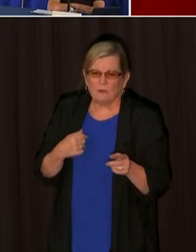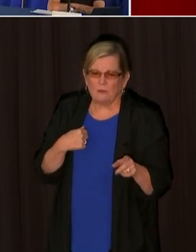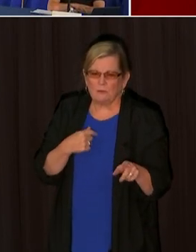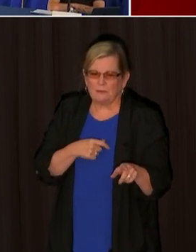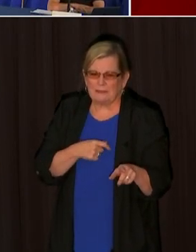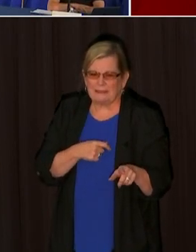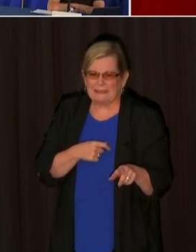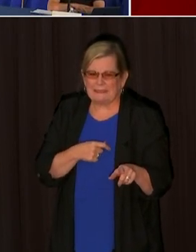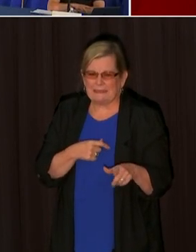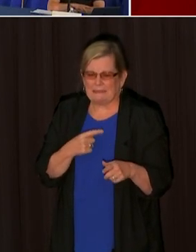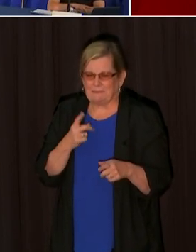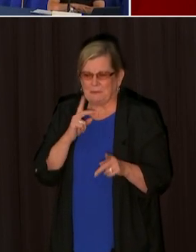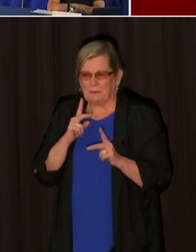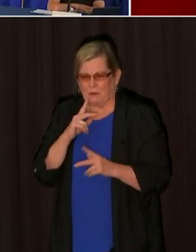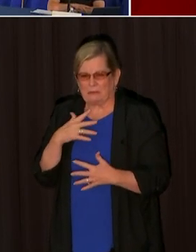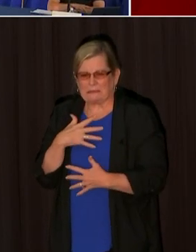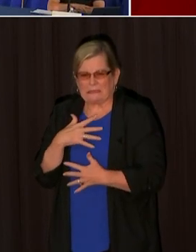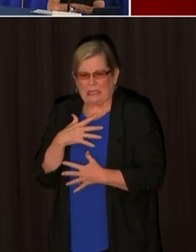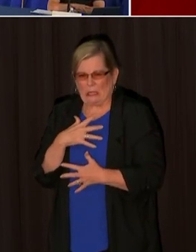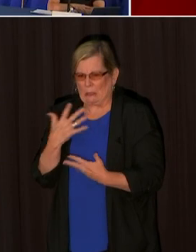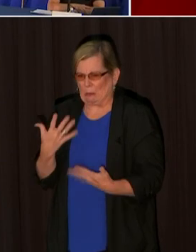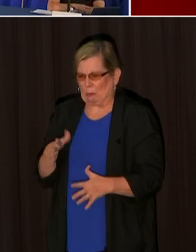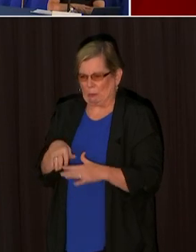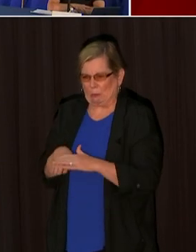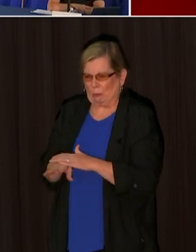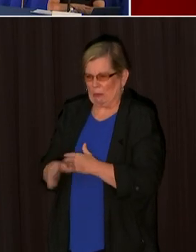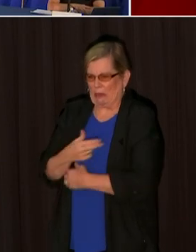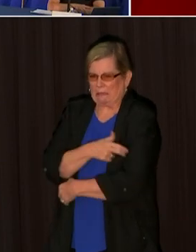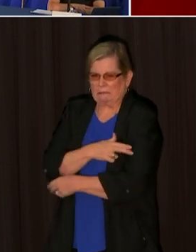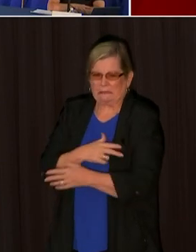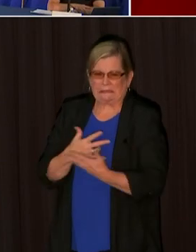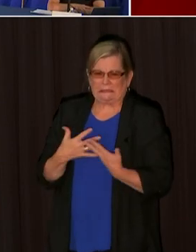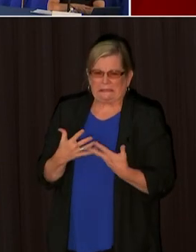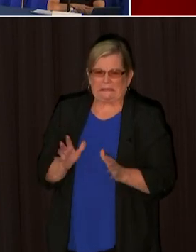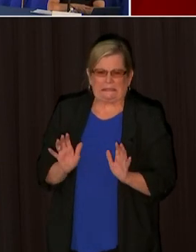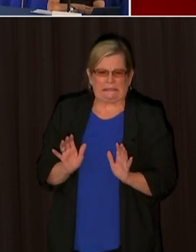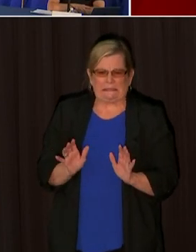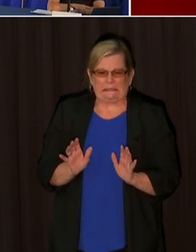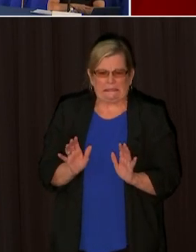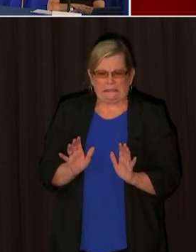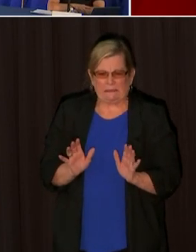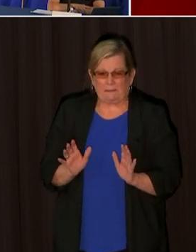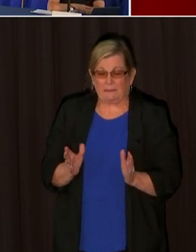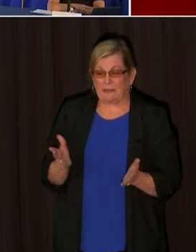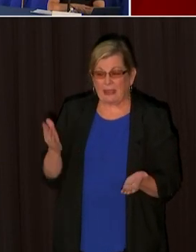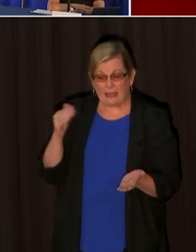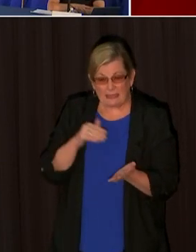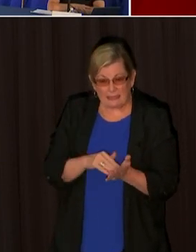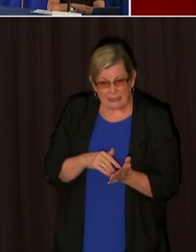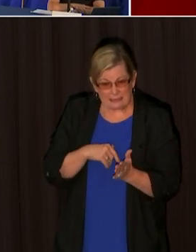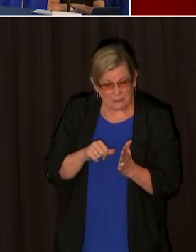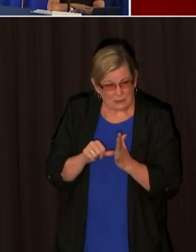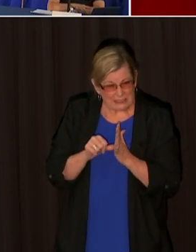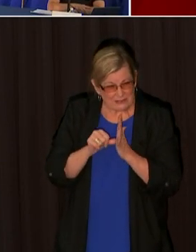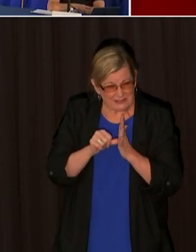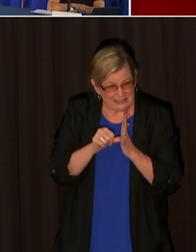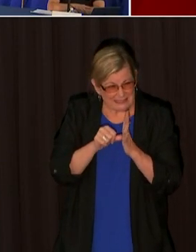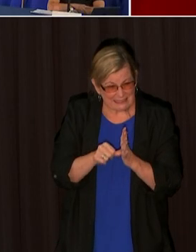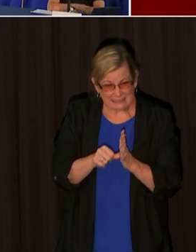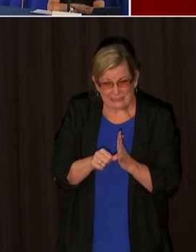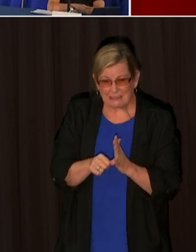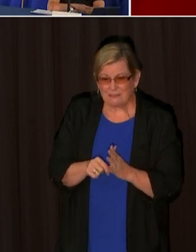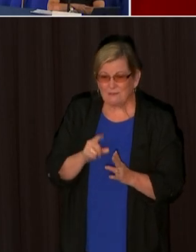perhaps fear around utilizing the hospitals, and we want to reinforce as part of this campaign the importance